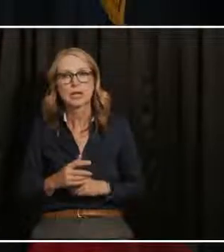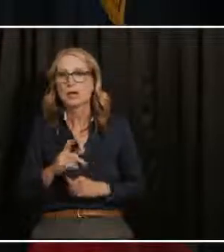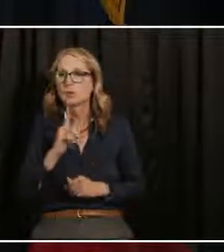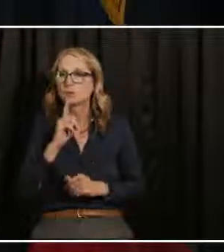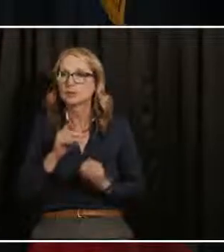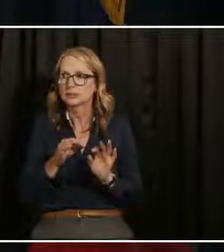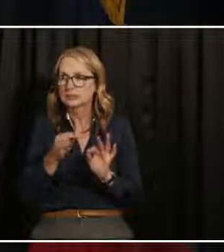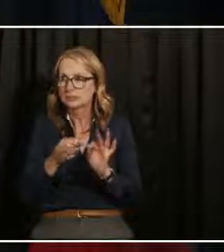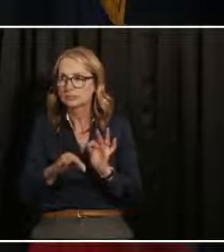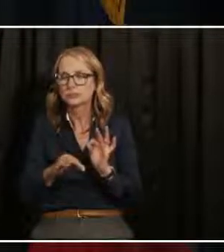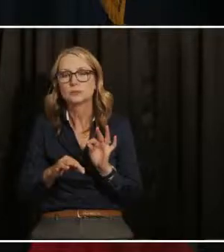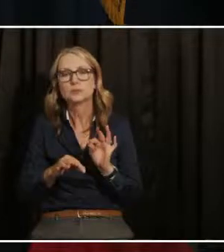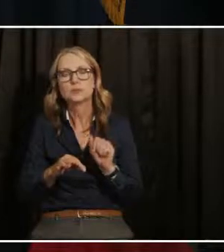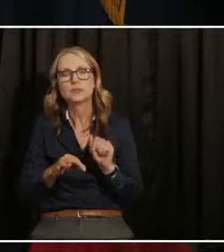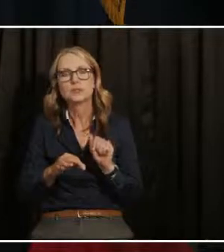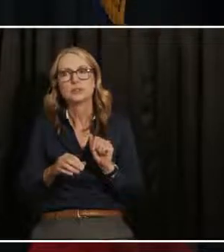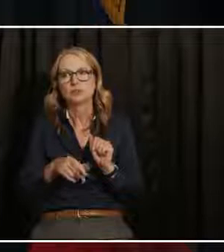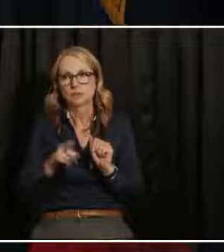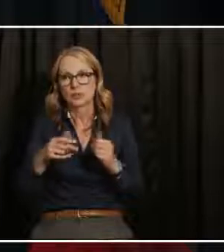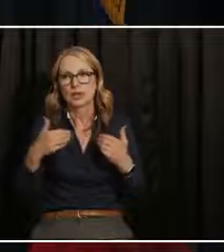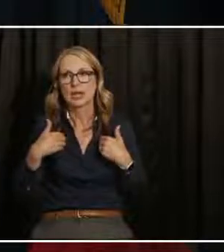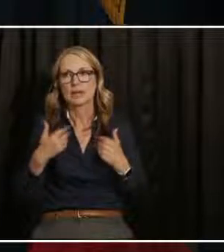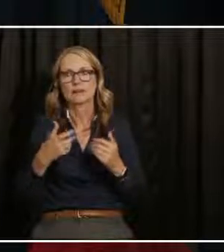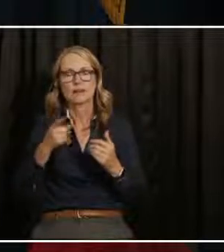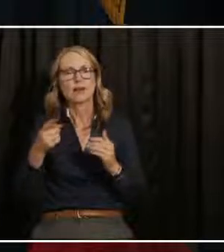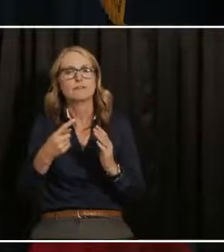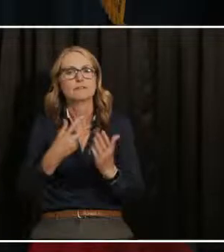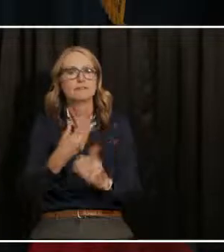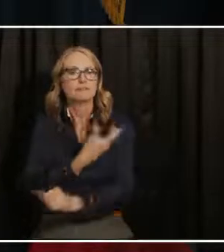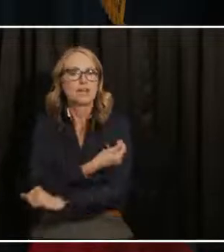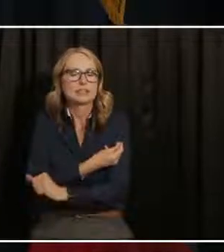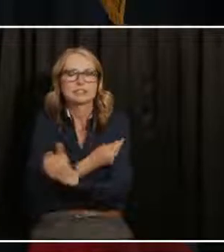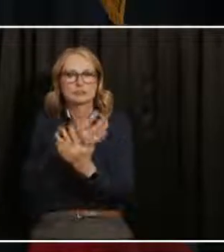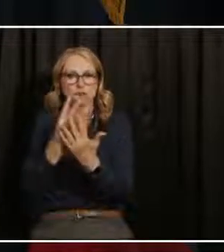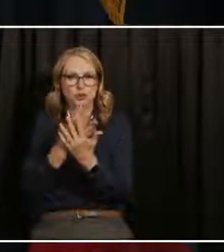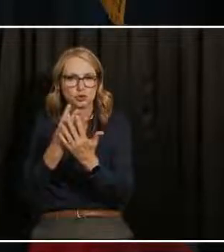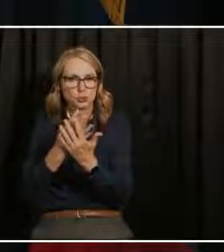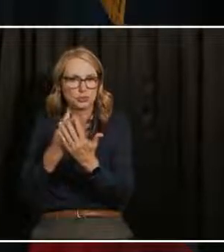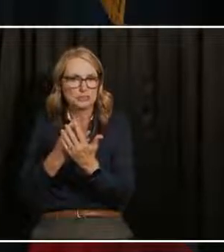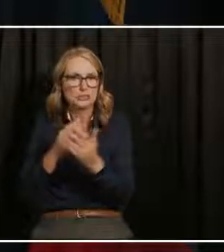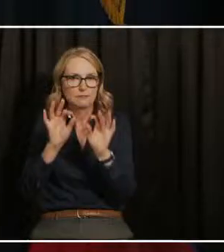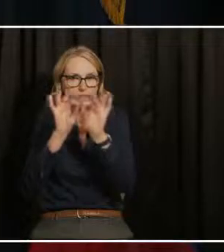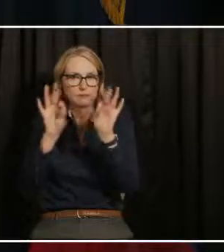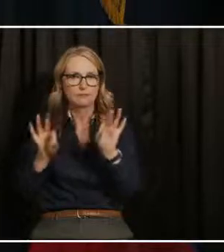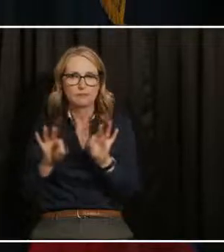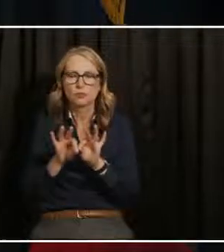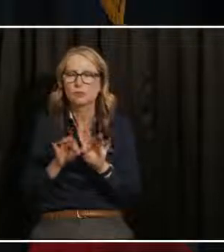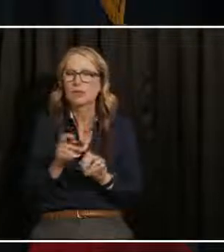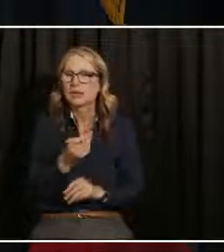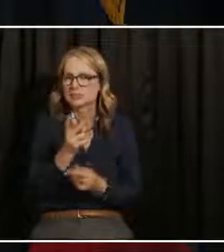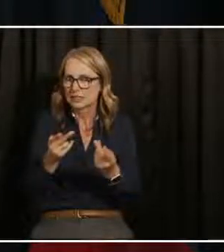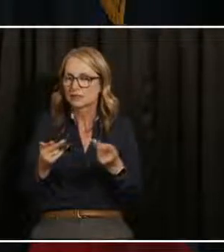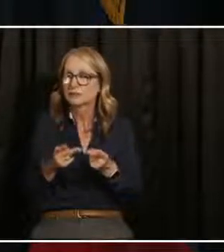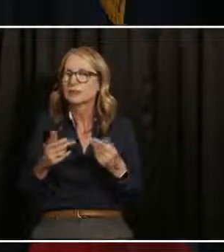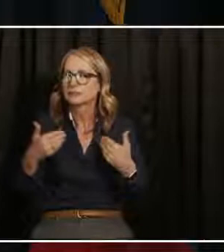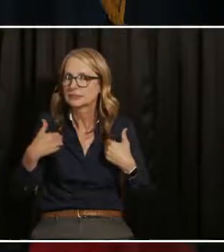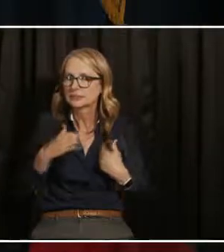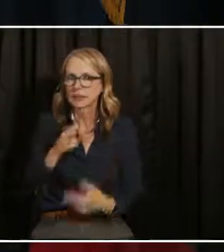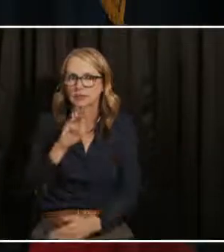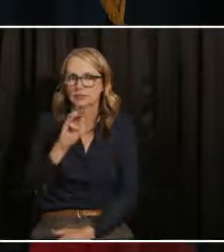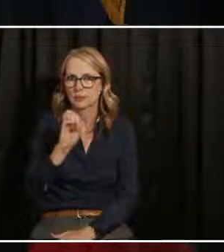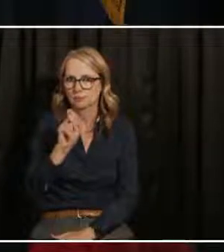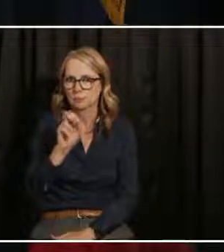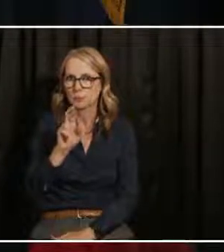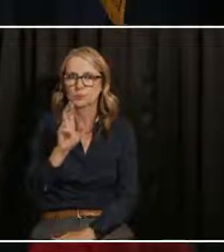vaccine screening and administration form. If you go to one of our sites, and we have several sites that offer the boosters or the first or second dose